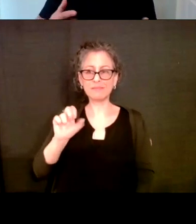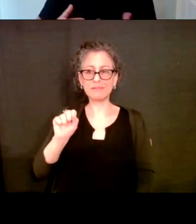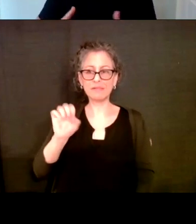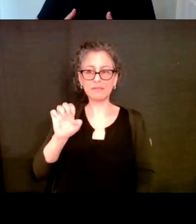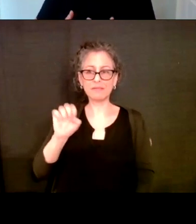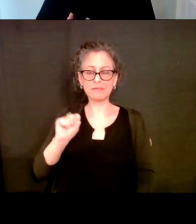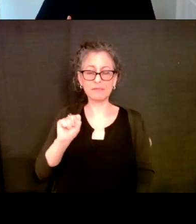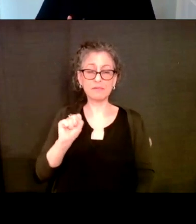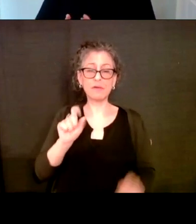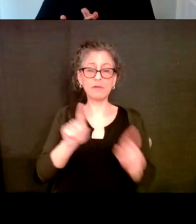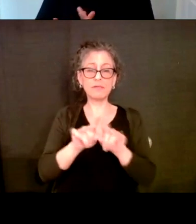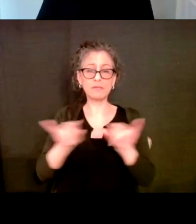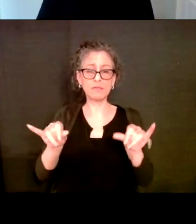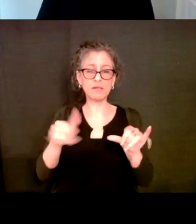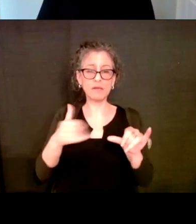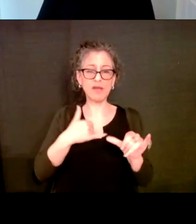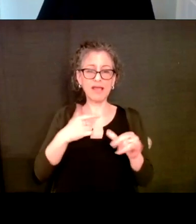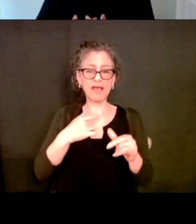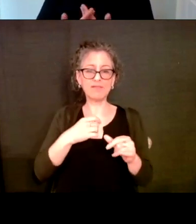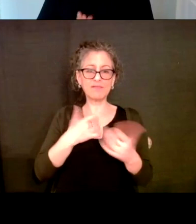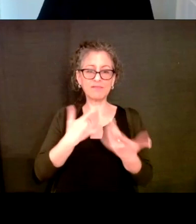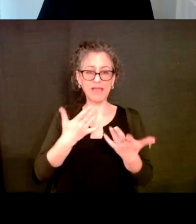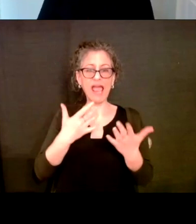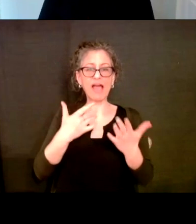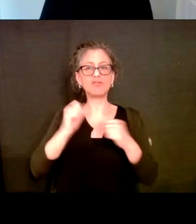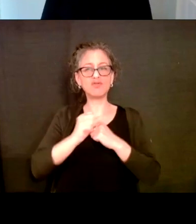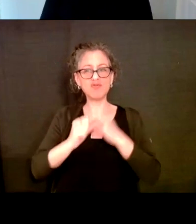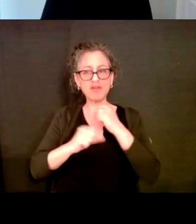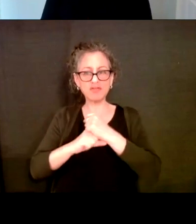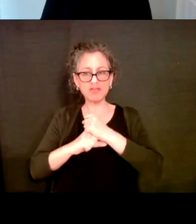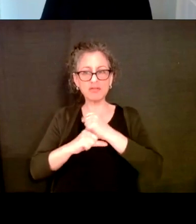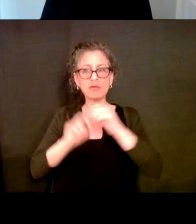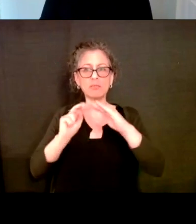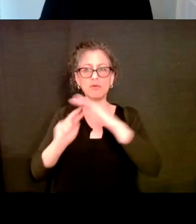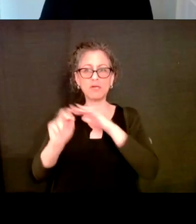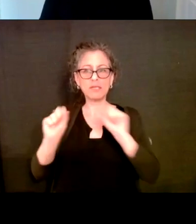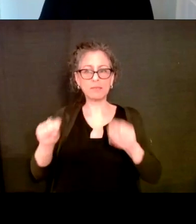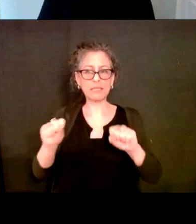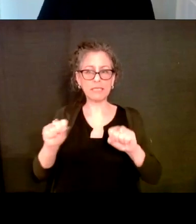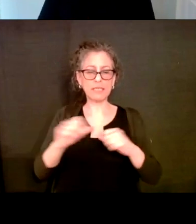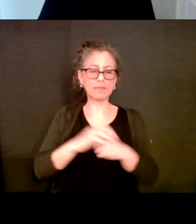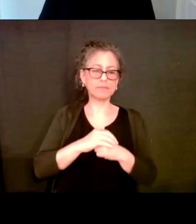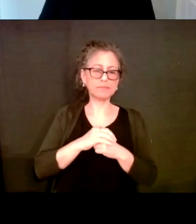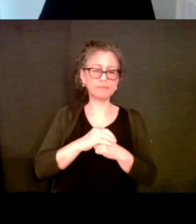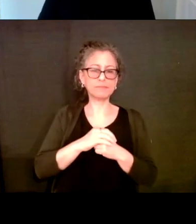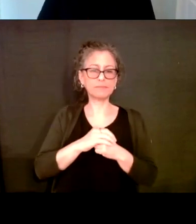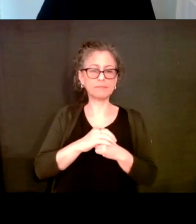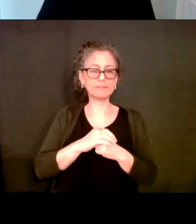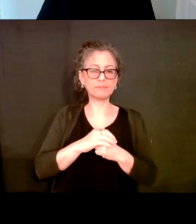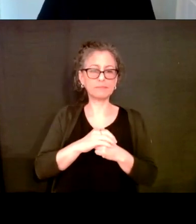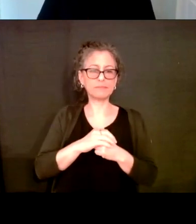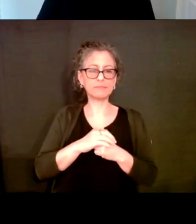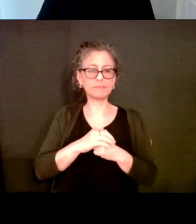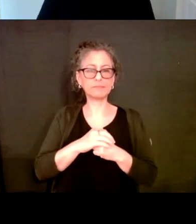Simultaneously, there's also a sense of structure, of a sense of predictability. And so in this sense,